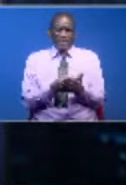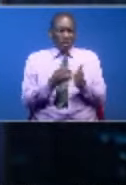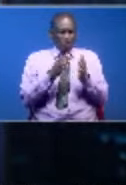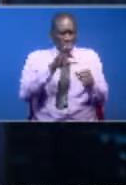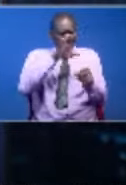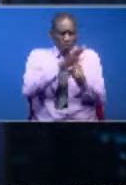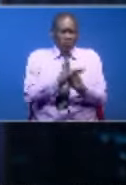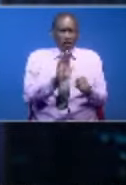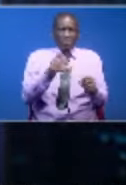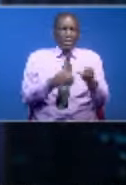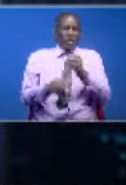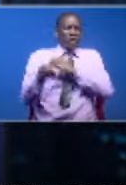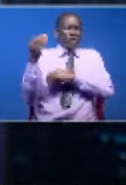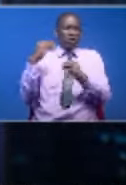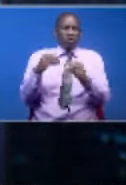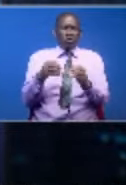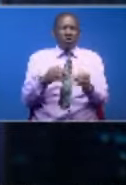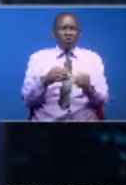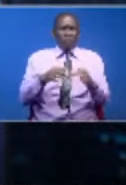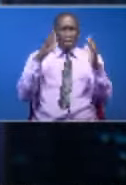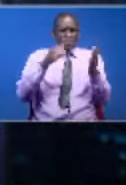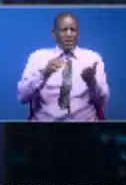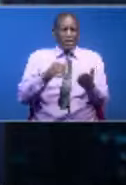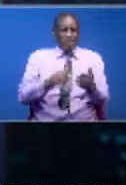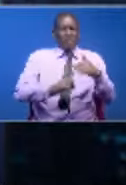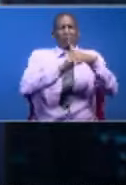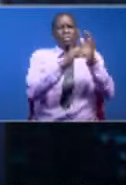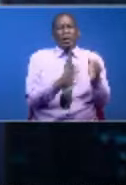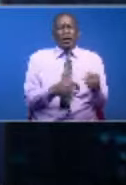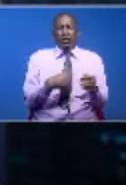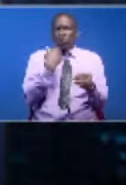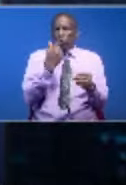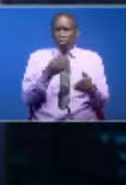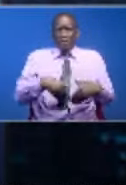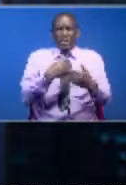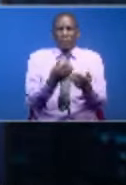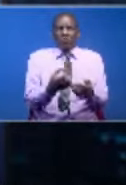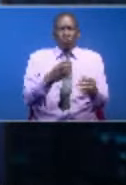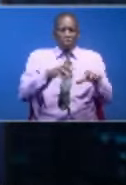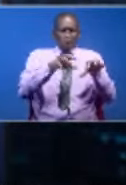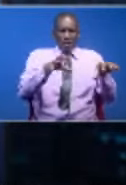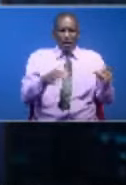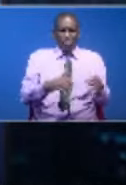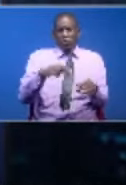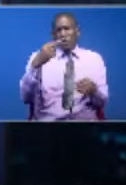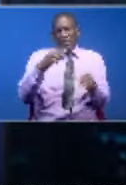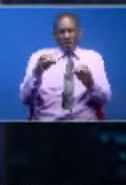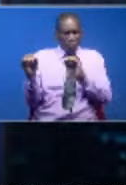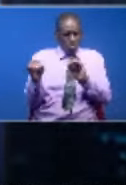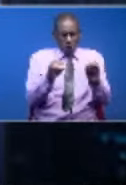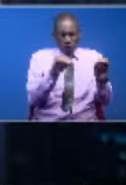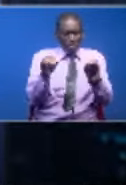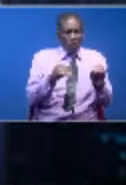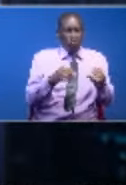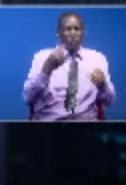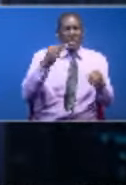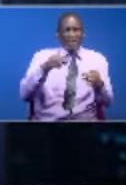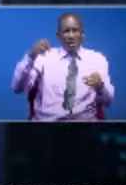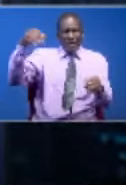the historical large emitters, what they will put forward to emerging markets for the green transition. We have